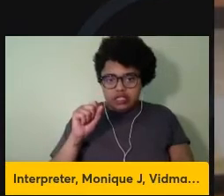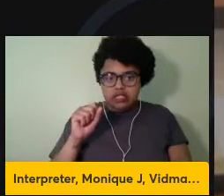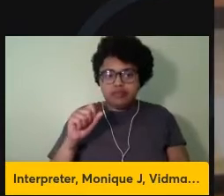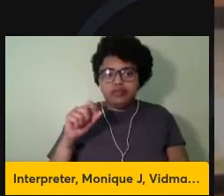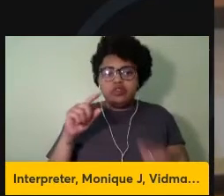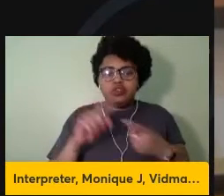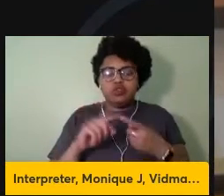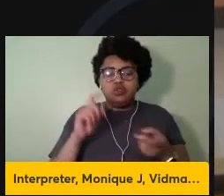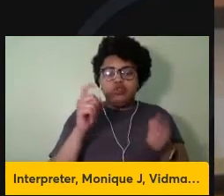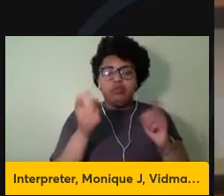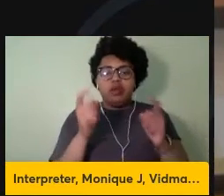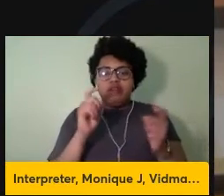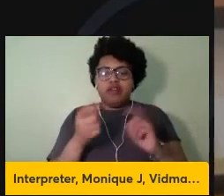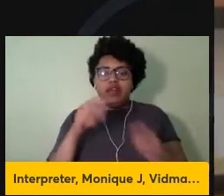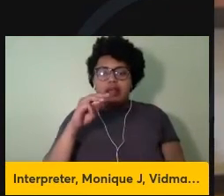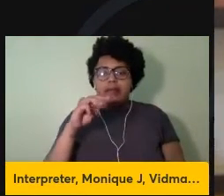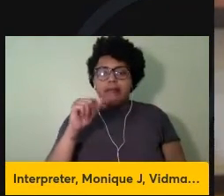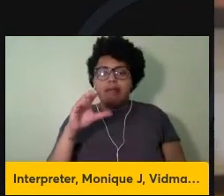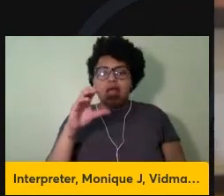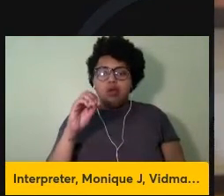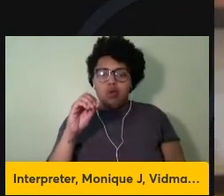cells.